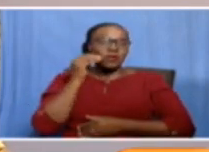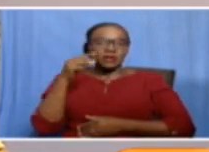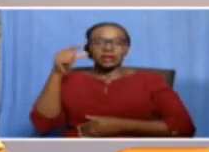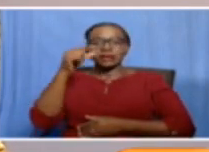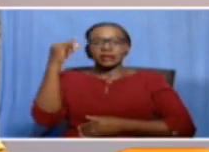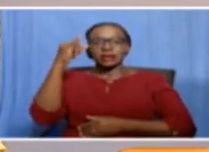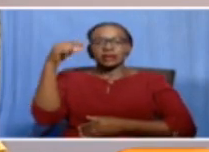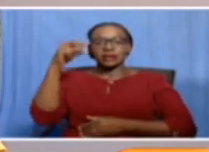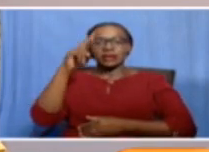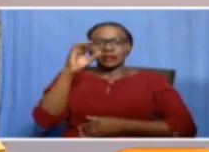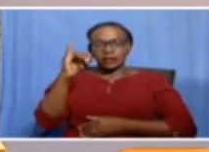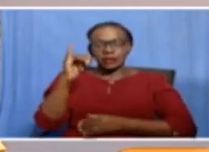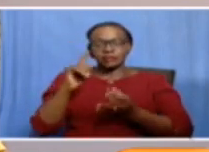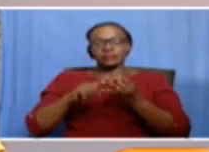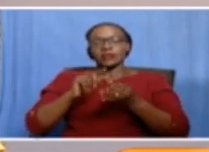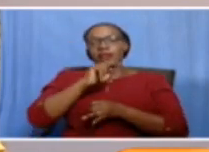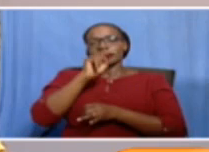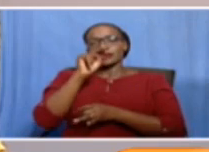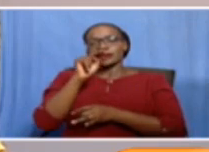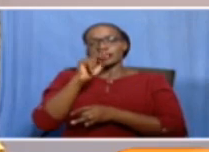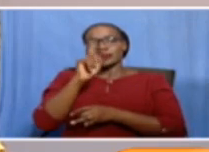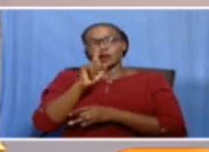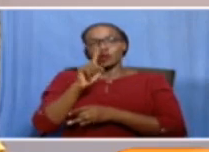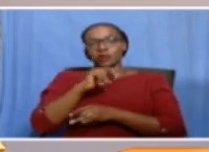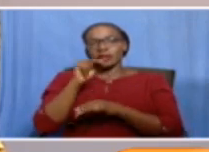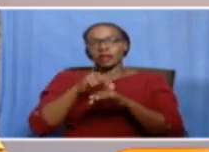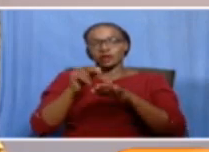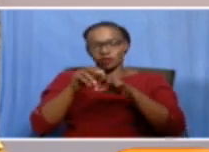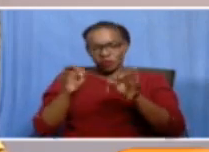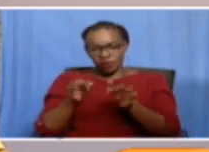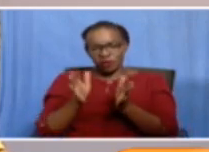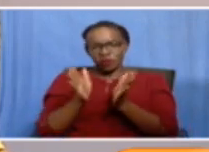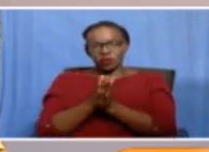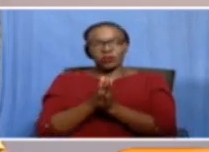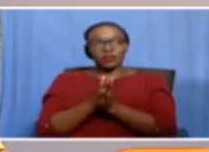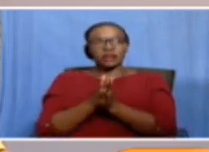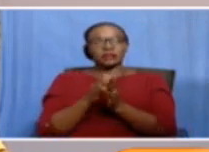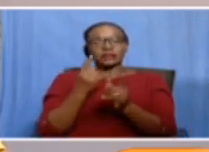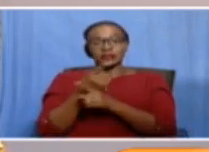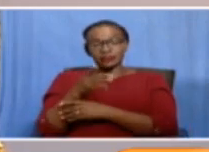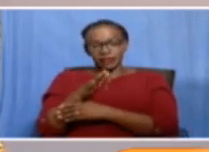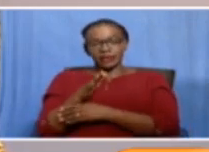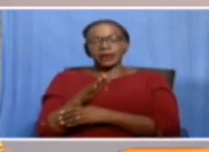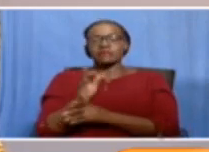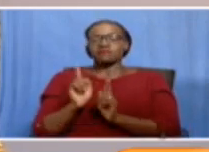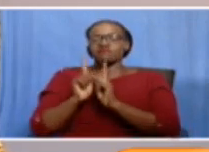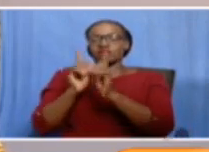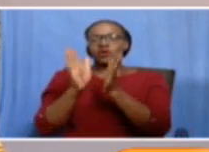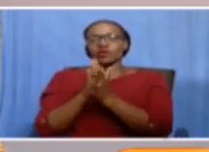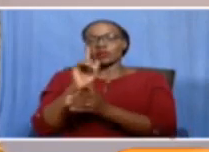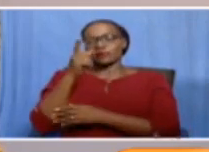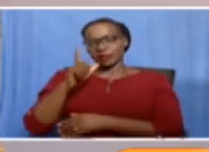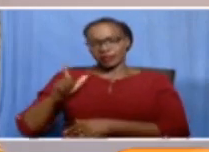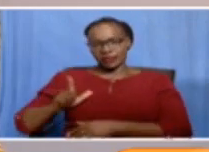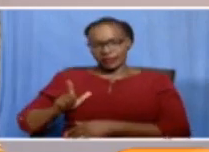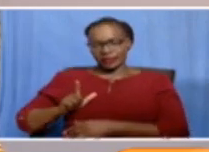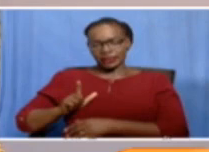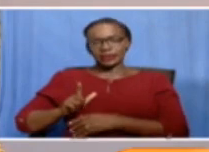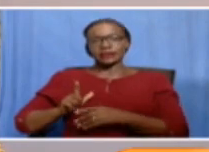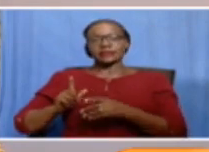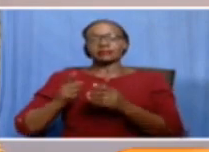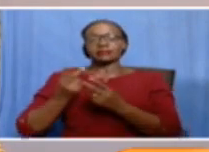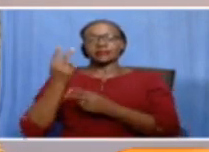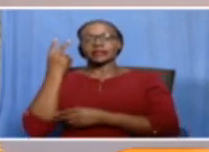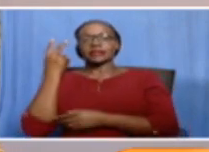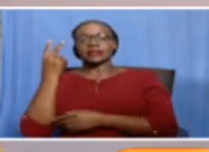the Nairobi National Park, and the Kenya National Theatre. Mrs. Trump was accompanied by First Lady Margaret Kenyatta. Brian O'Koth tells us